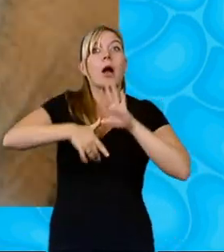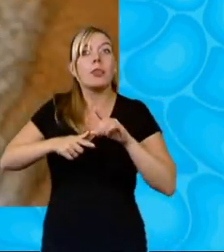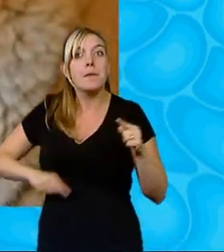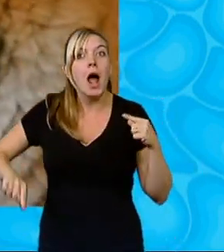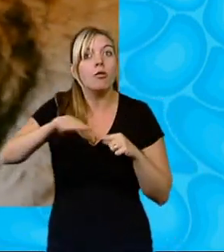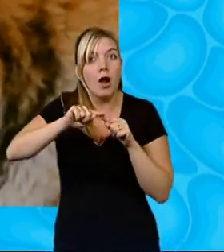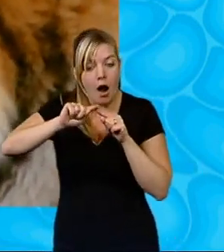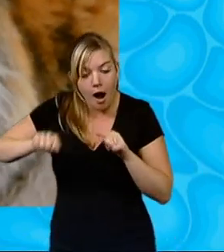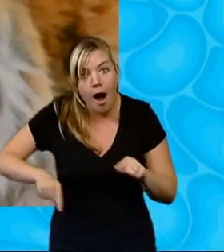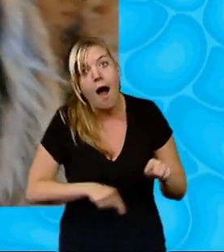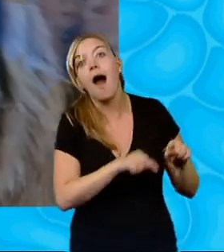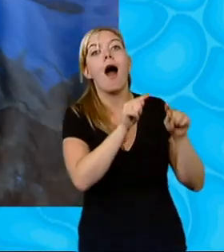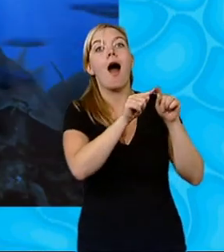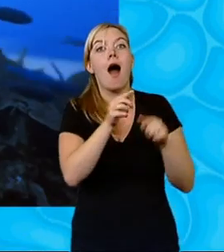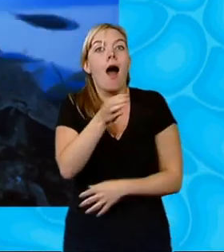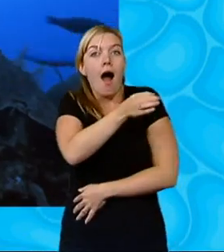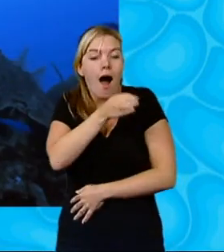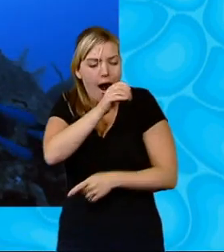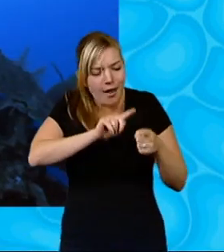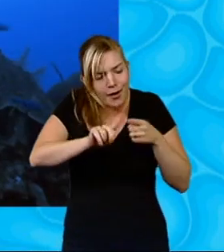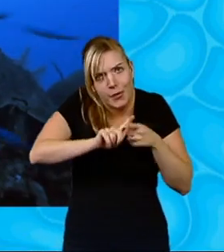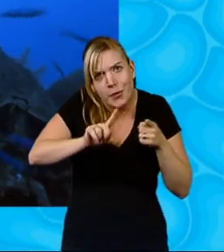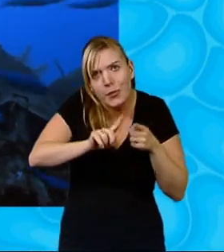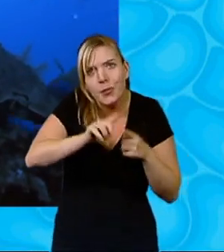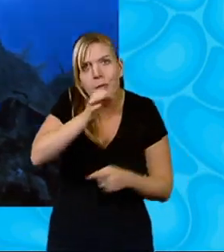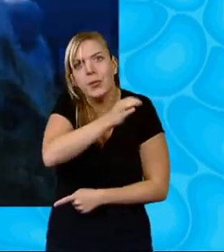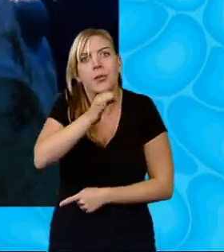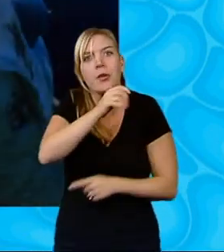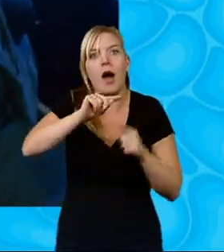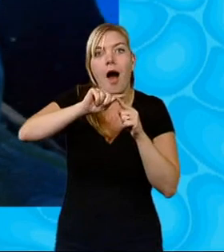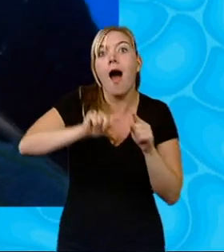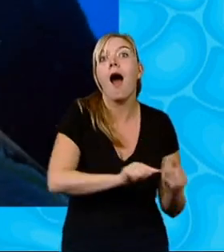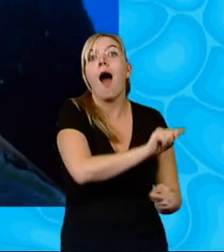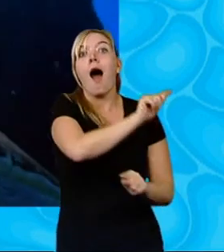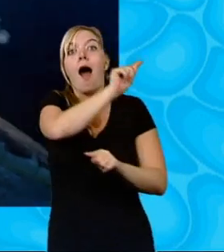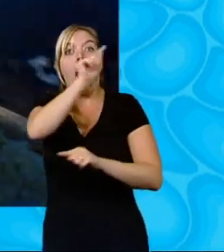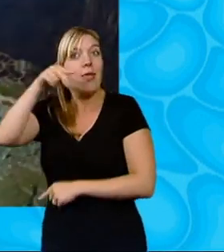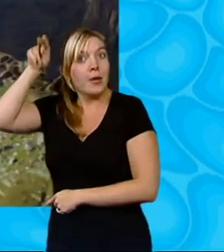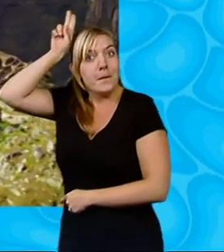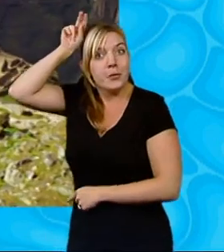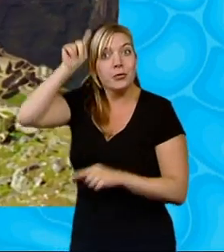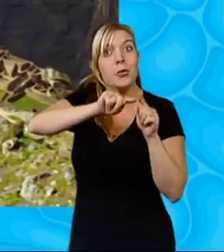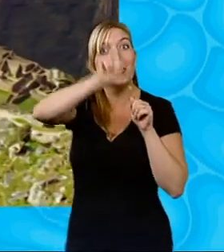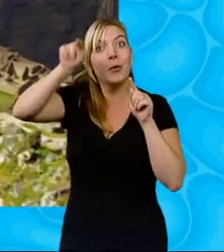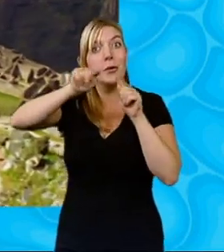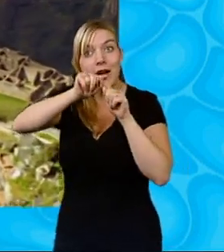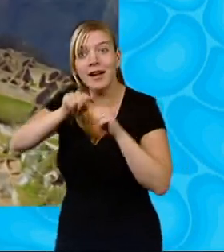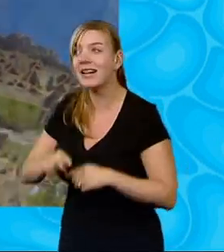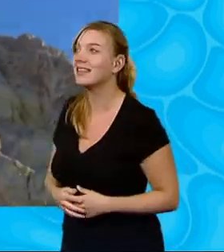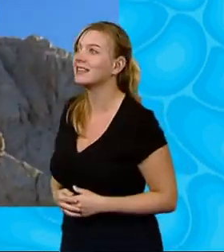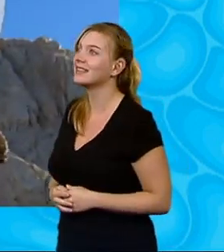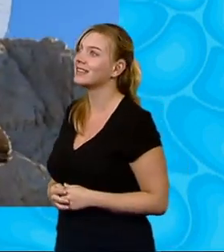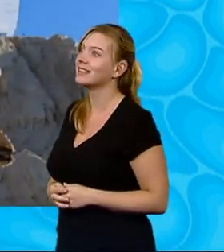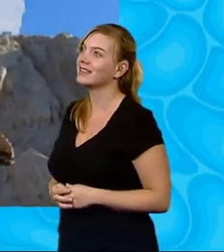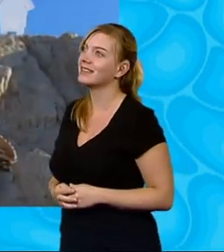Kathmandu, round the Horn Pass, Bora Bora, then due east via